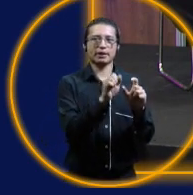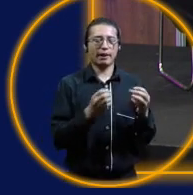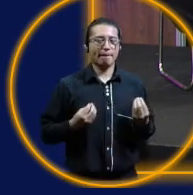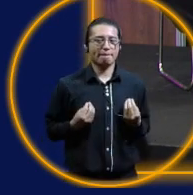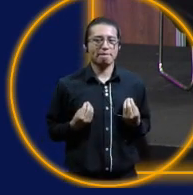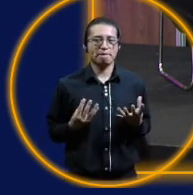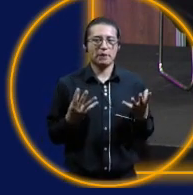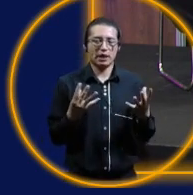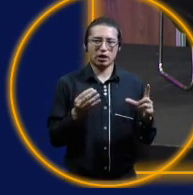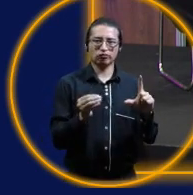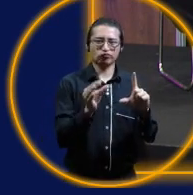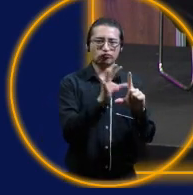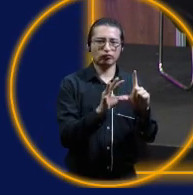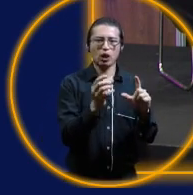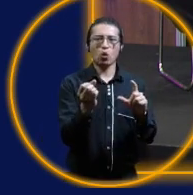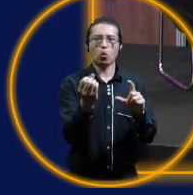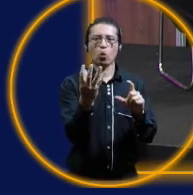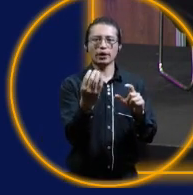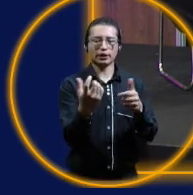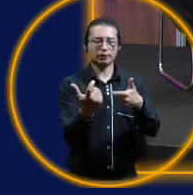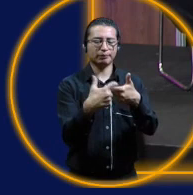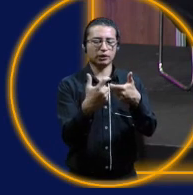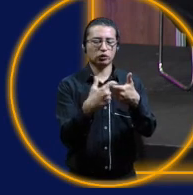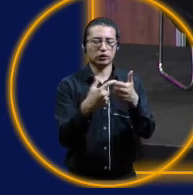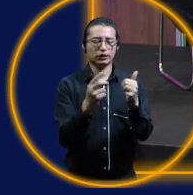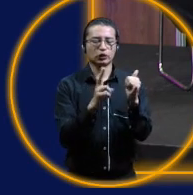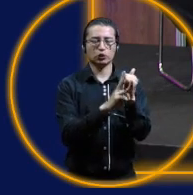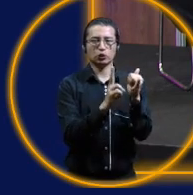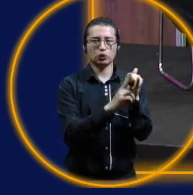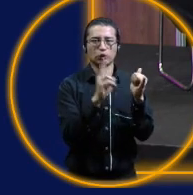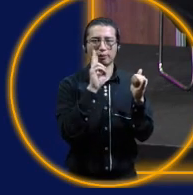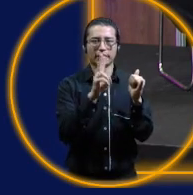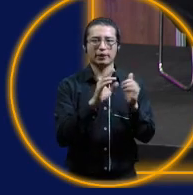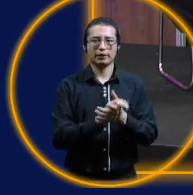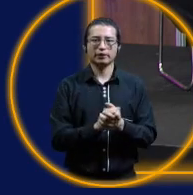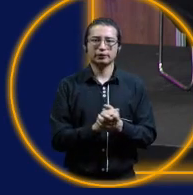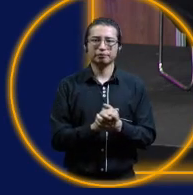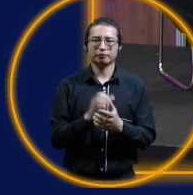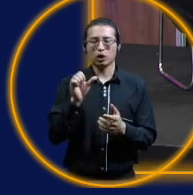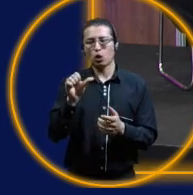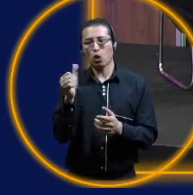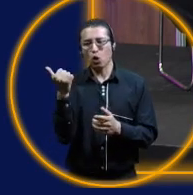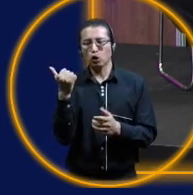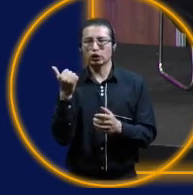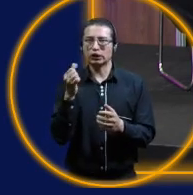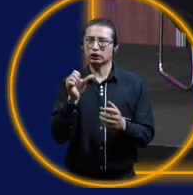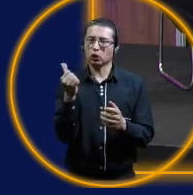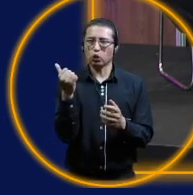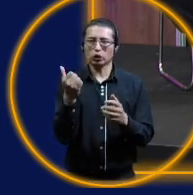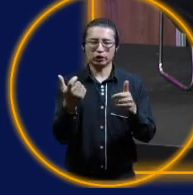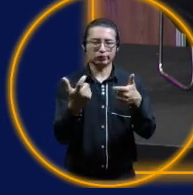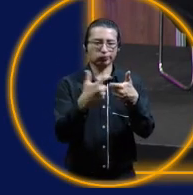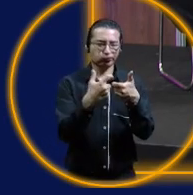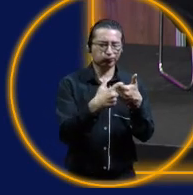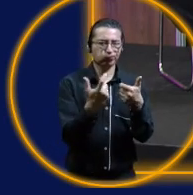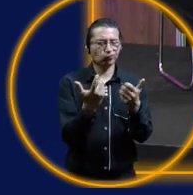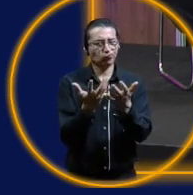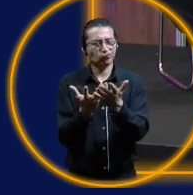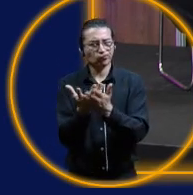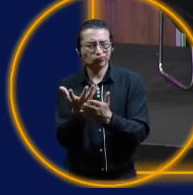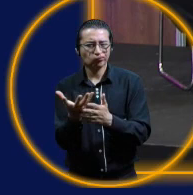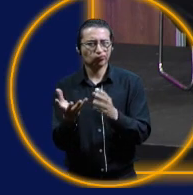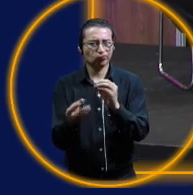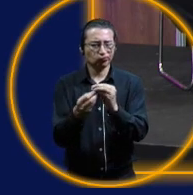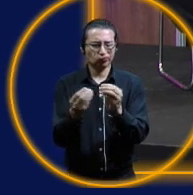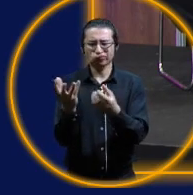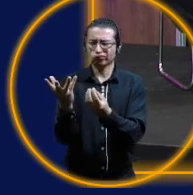on YouTube. Yes. What other techniques or what other tips and tricks do you have for people who are artists, who are